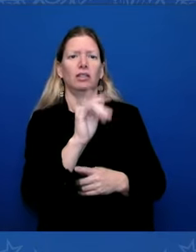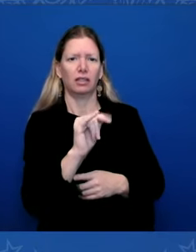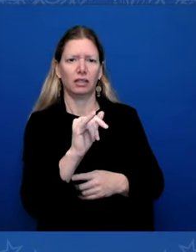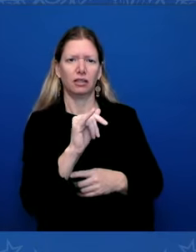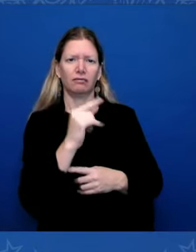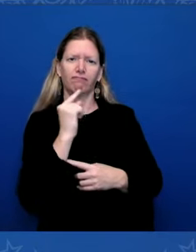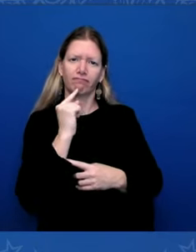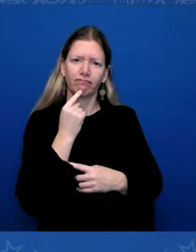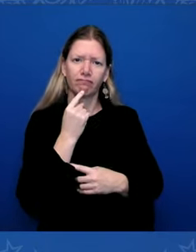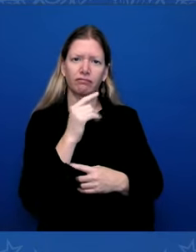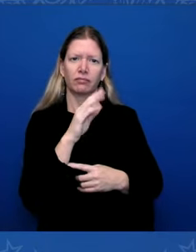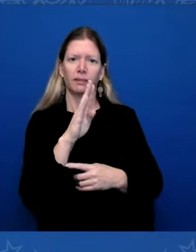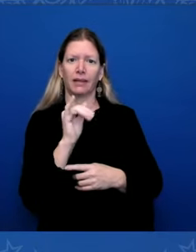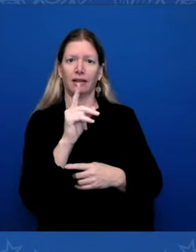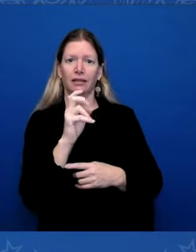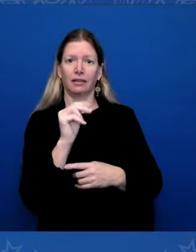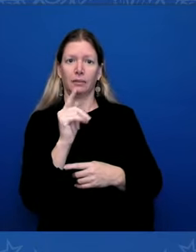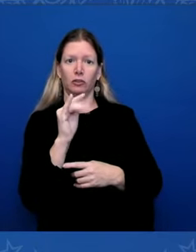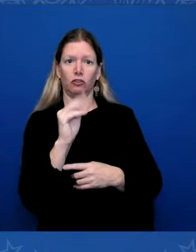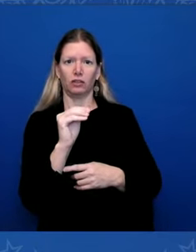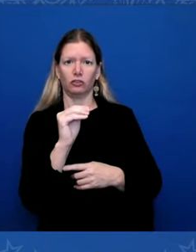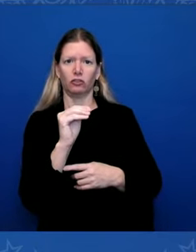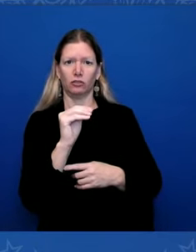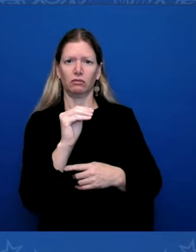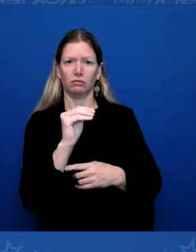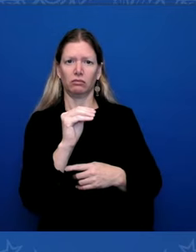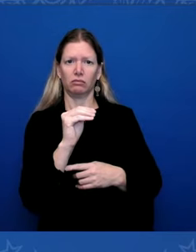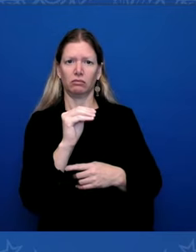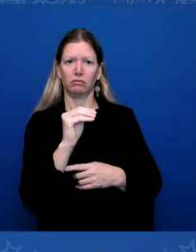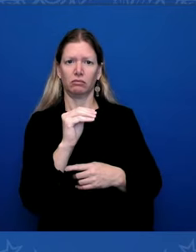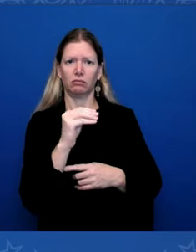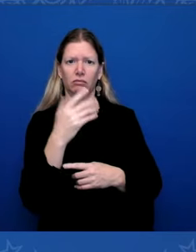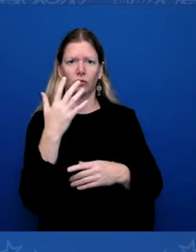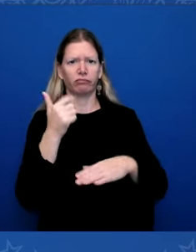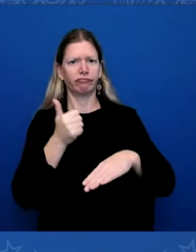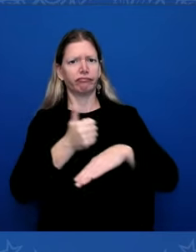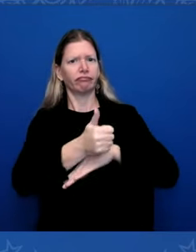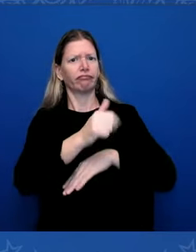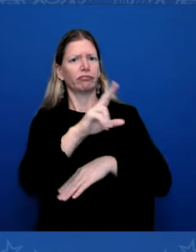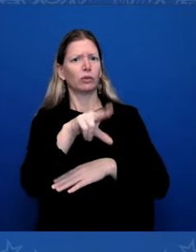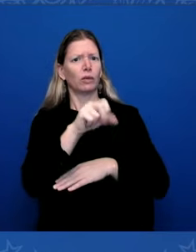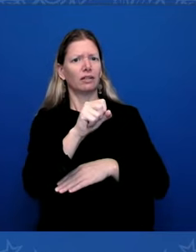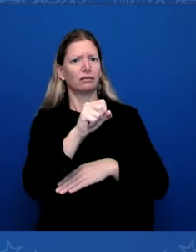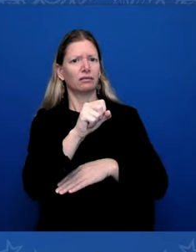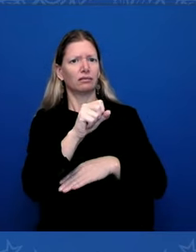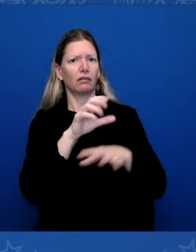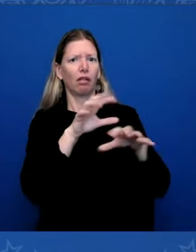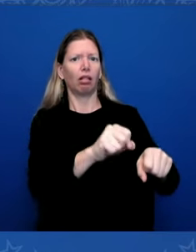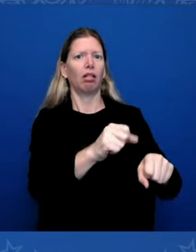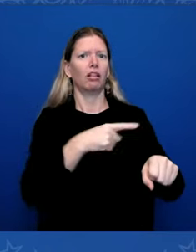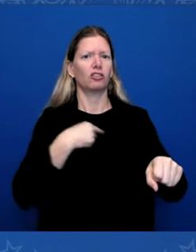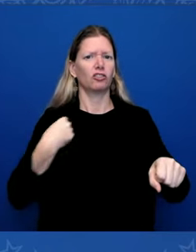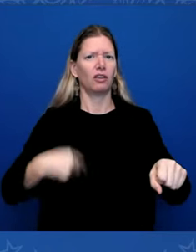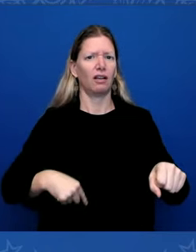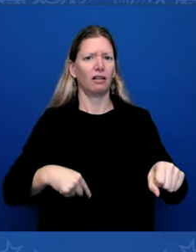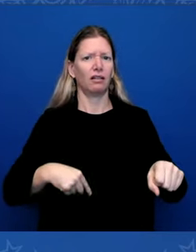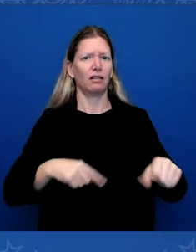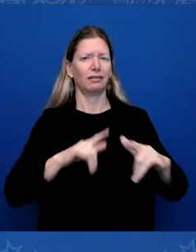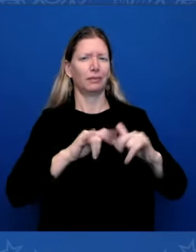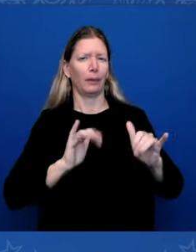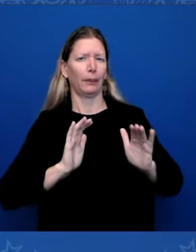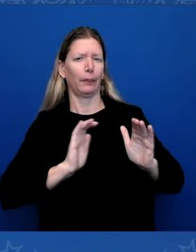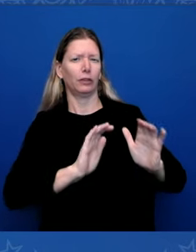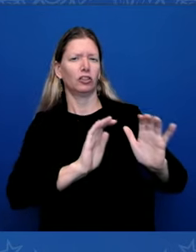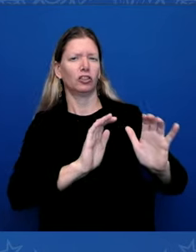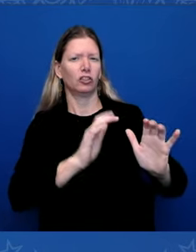of containing China while pushing for diplomatic talks. How would you respond to that? And do you